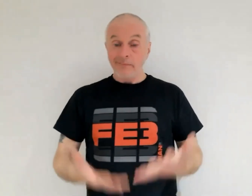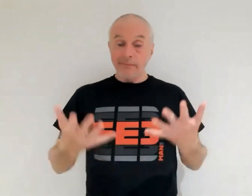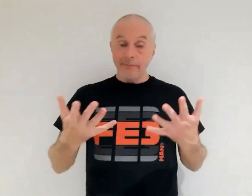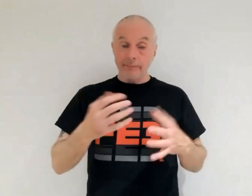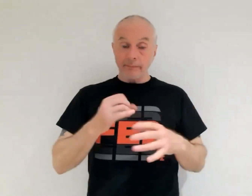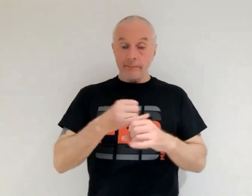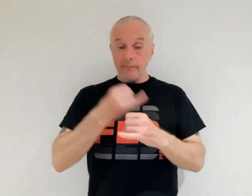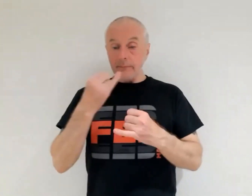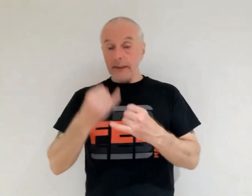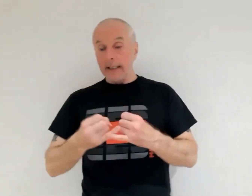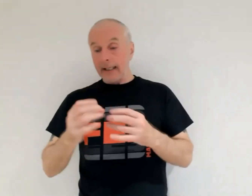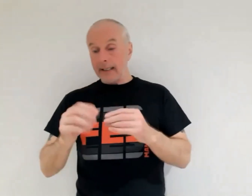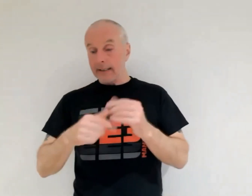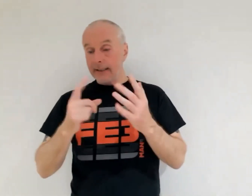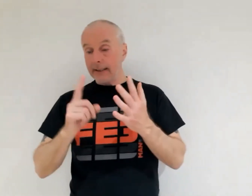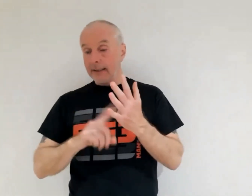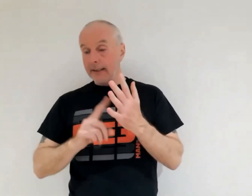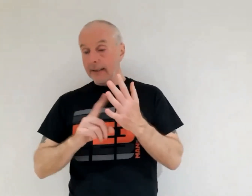are very